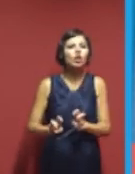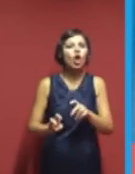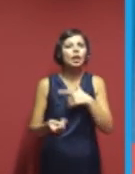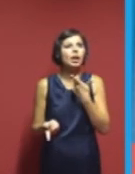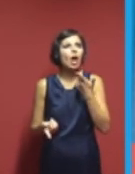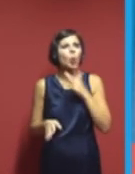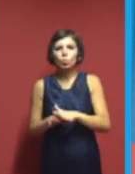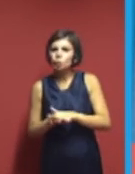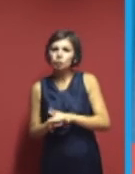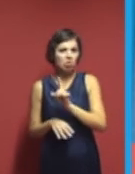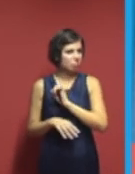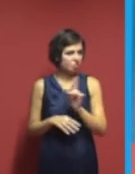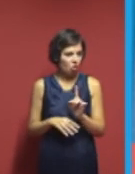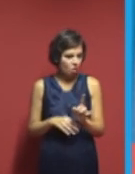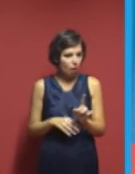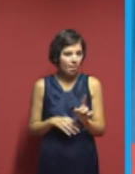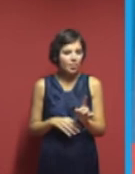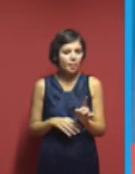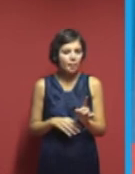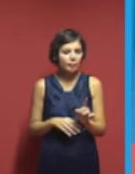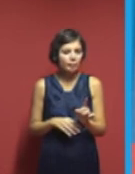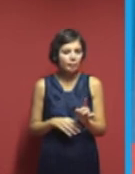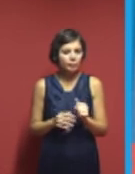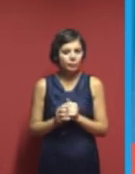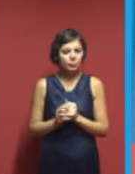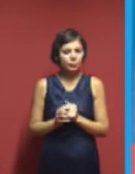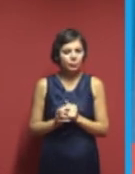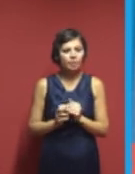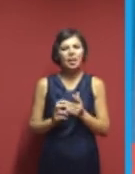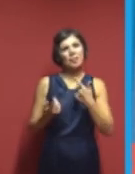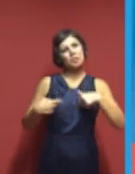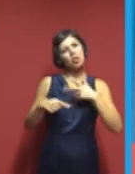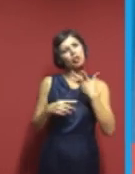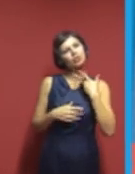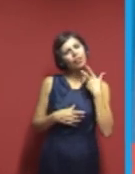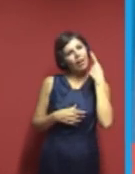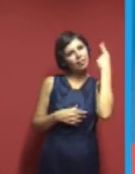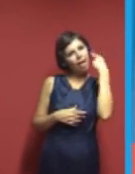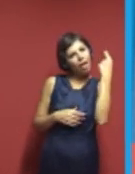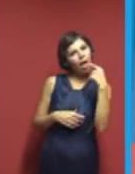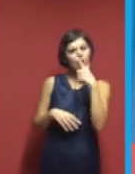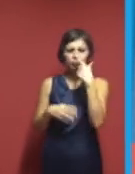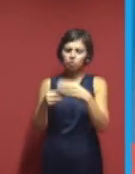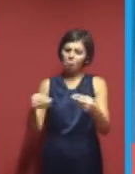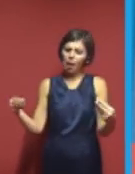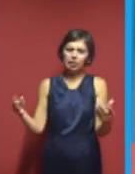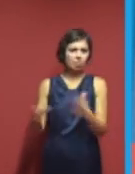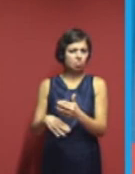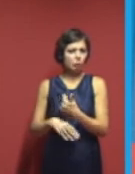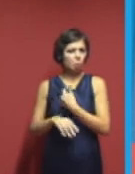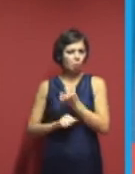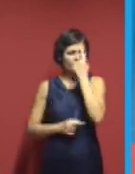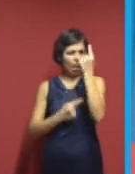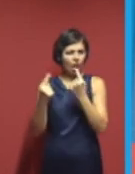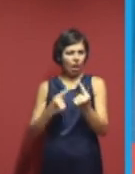then we get ideas and then we make the stuff. It's awesome. So we run after-school classes, we